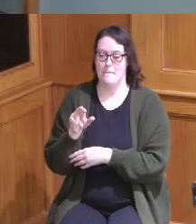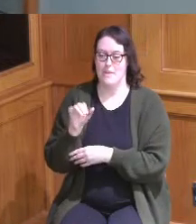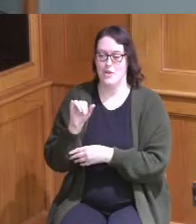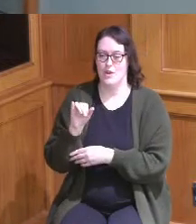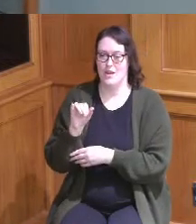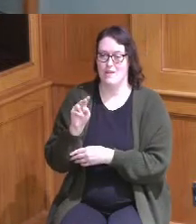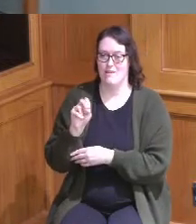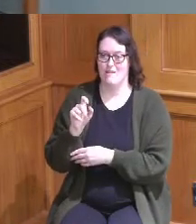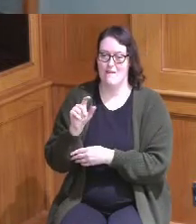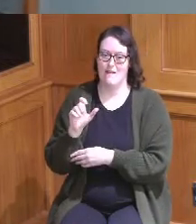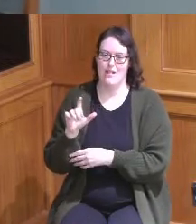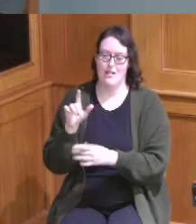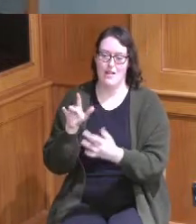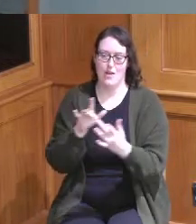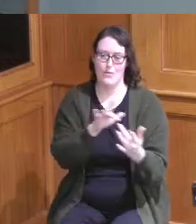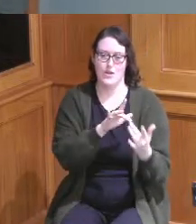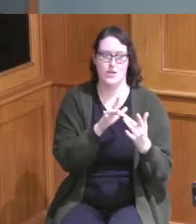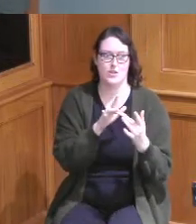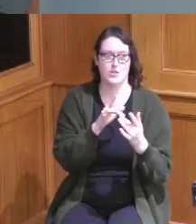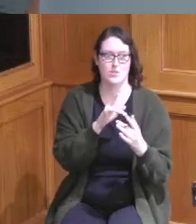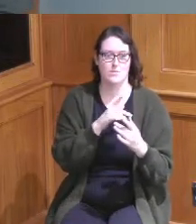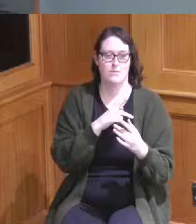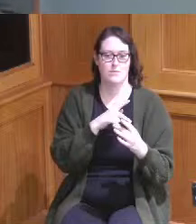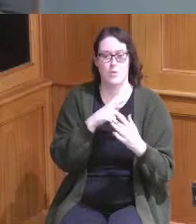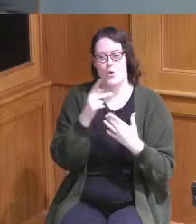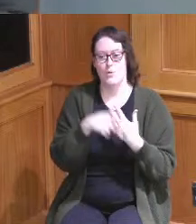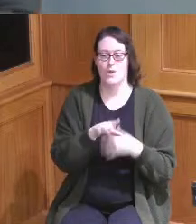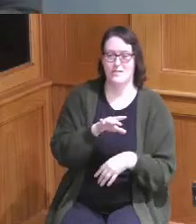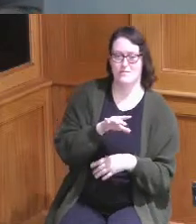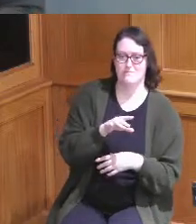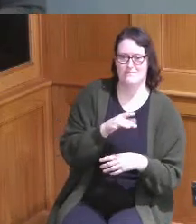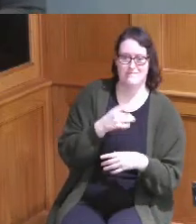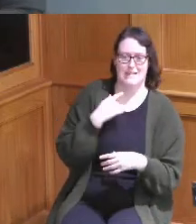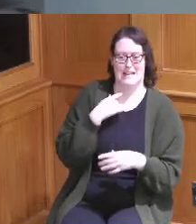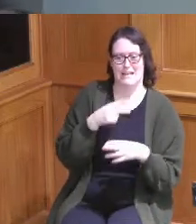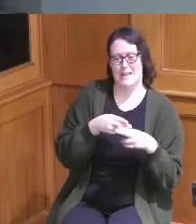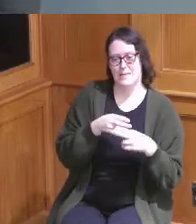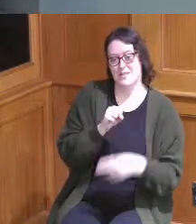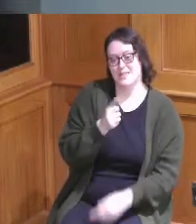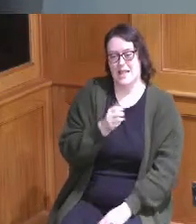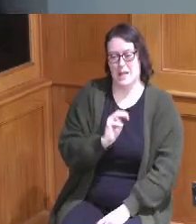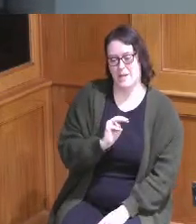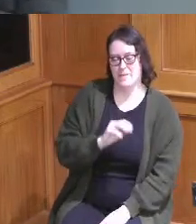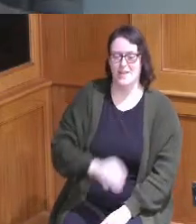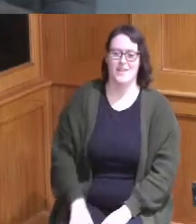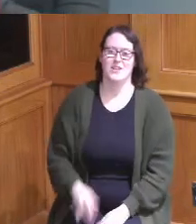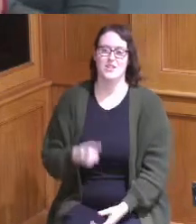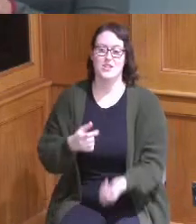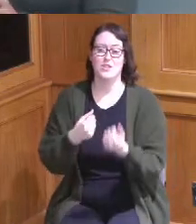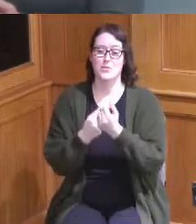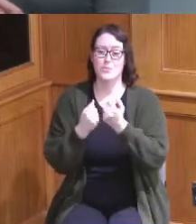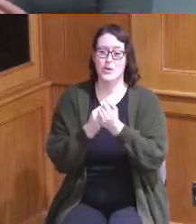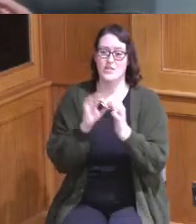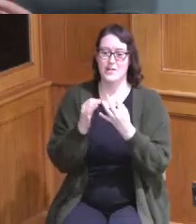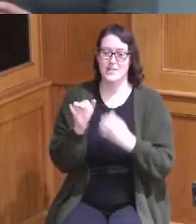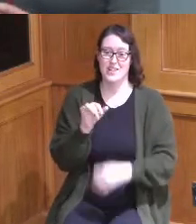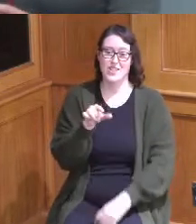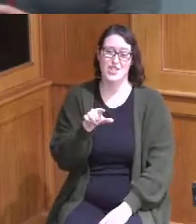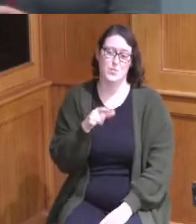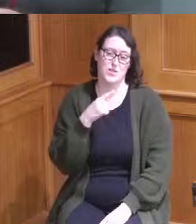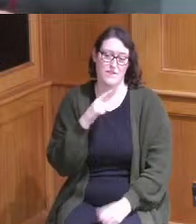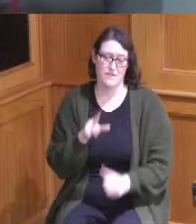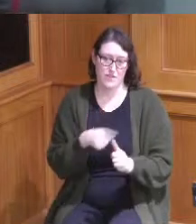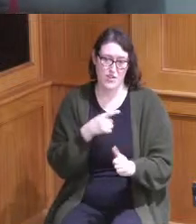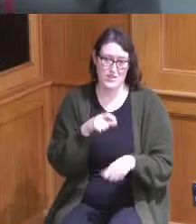outreach program, Sam, I guess that's your nickname, hopes to be the kind of support to families that she needed when she was a first-time